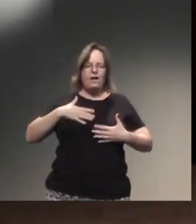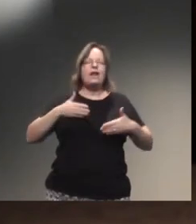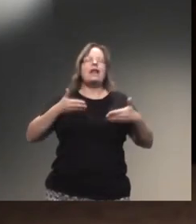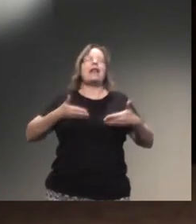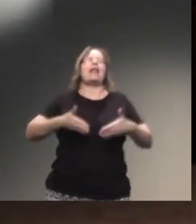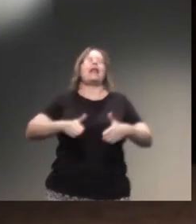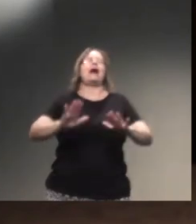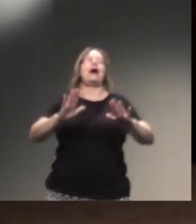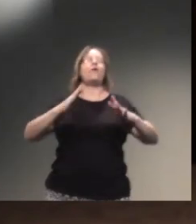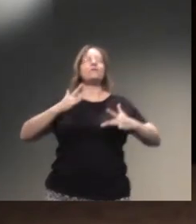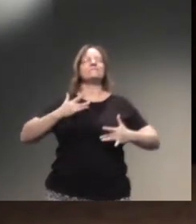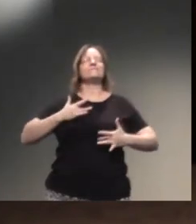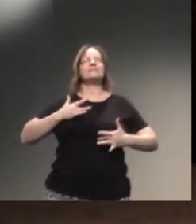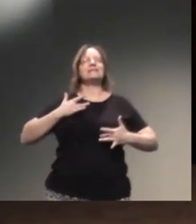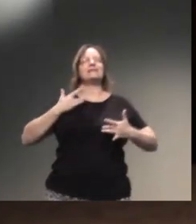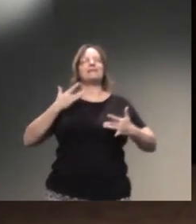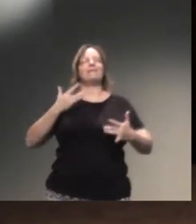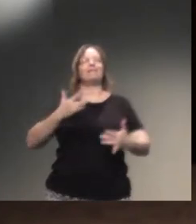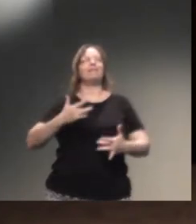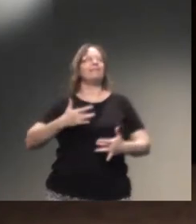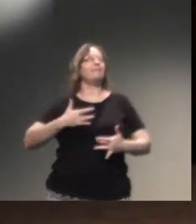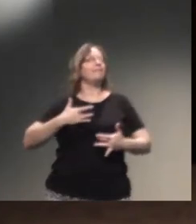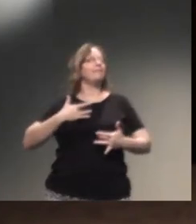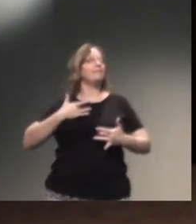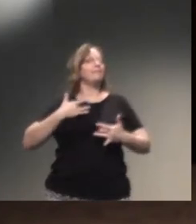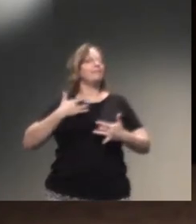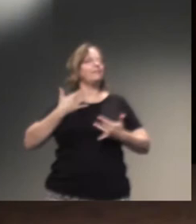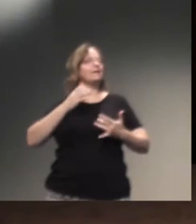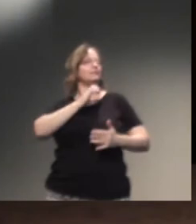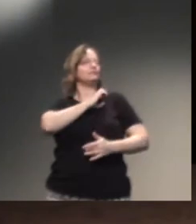We move down to our heart.